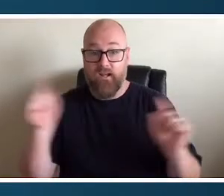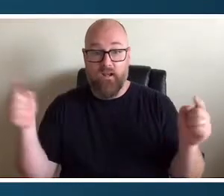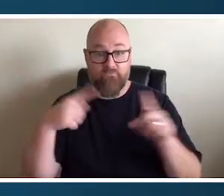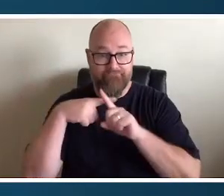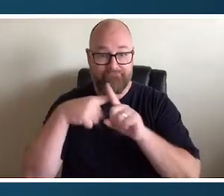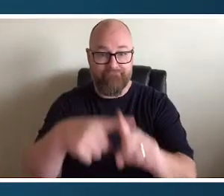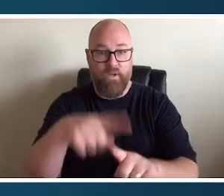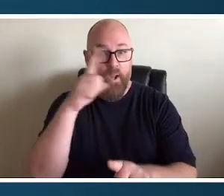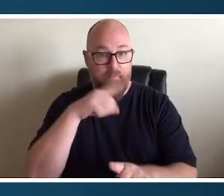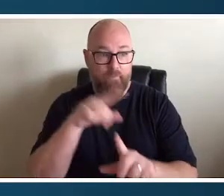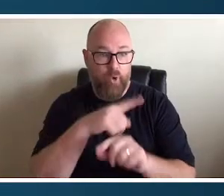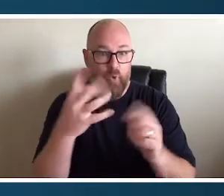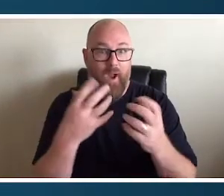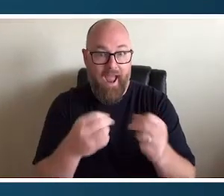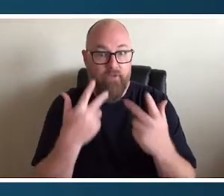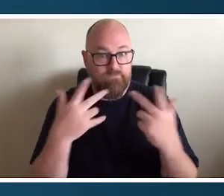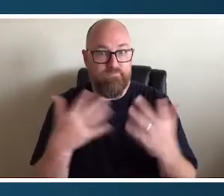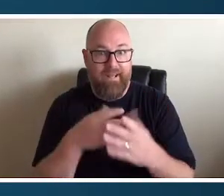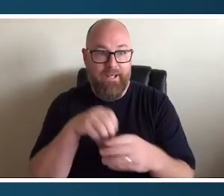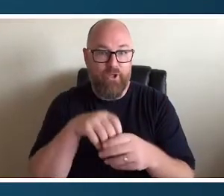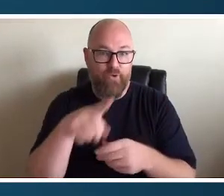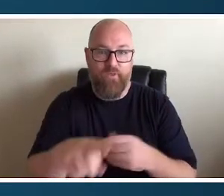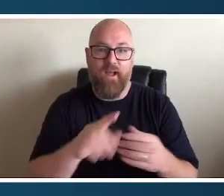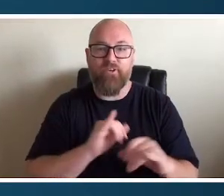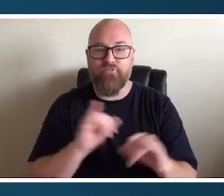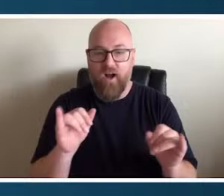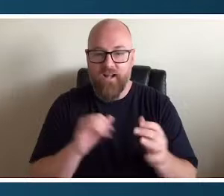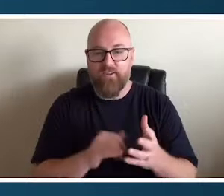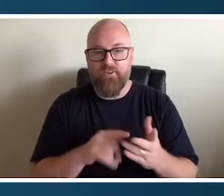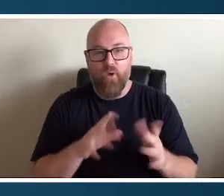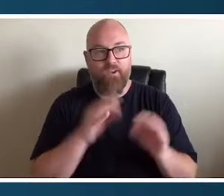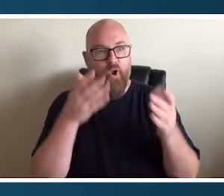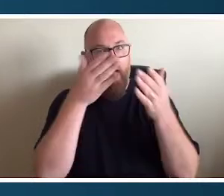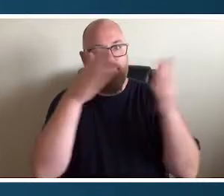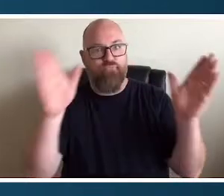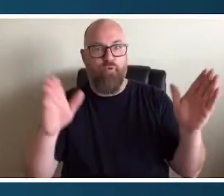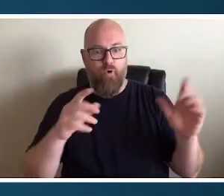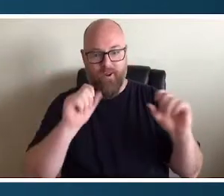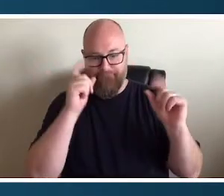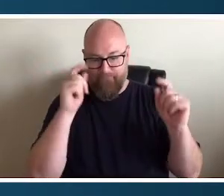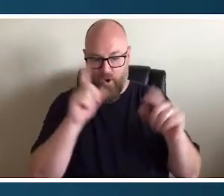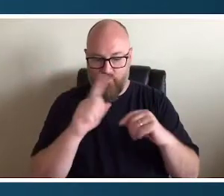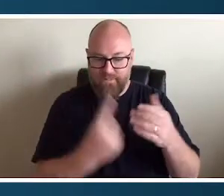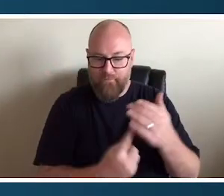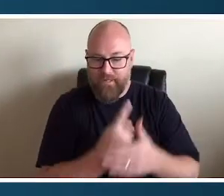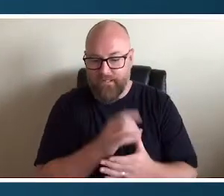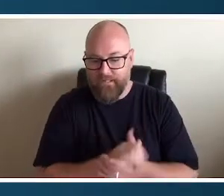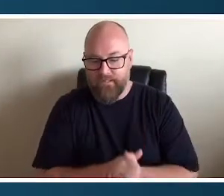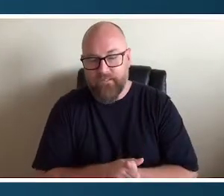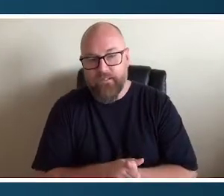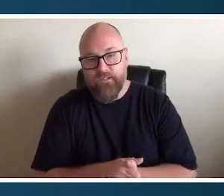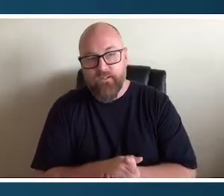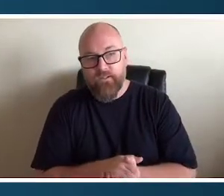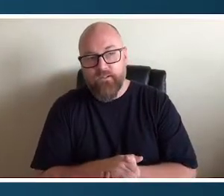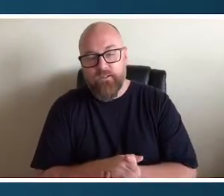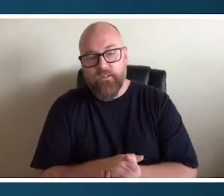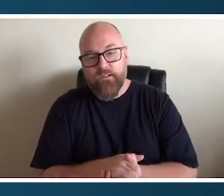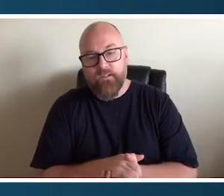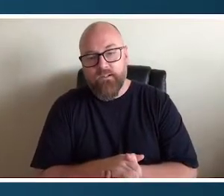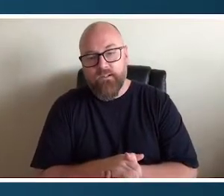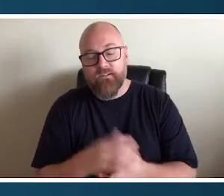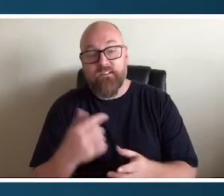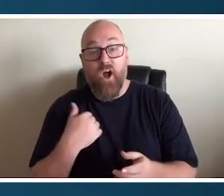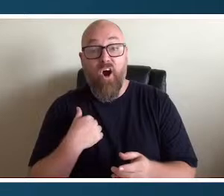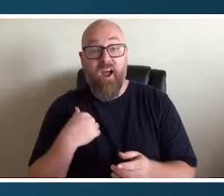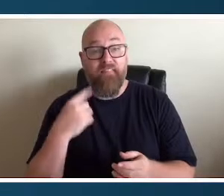the crises. You're not necessarily getting a broad representative picture of what's going on. I know that's how our colleagues are doing that work. So I think